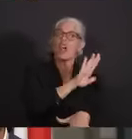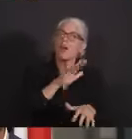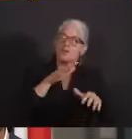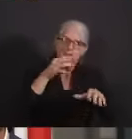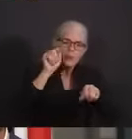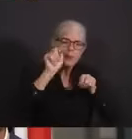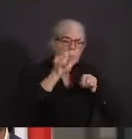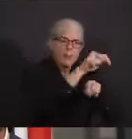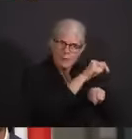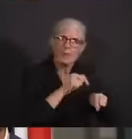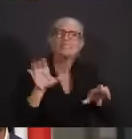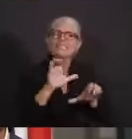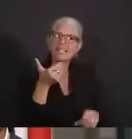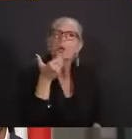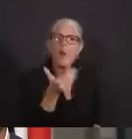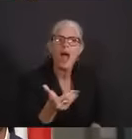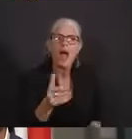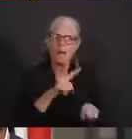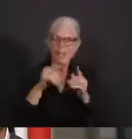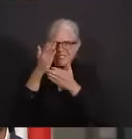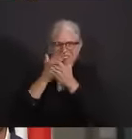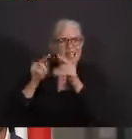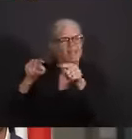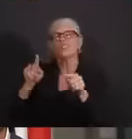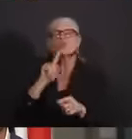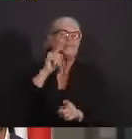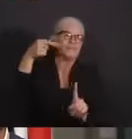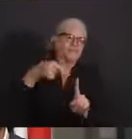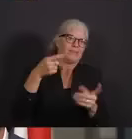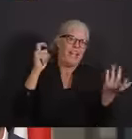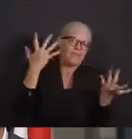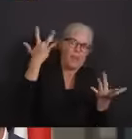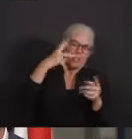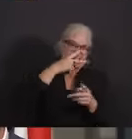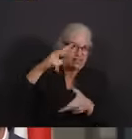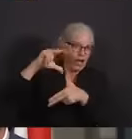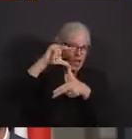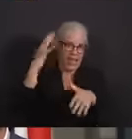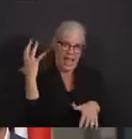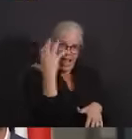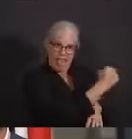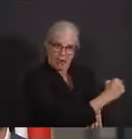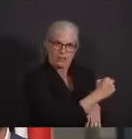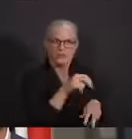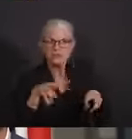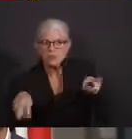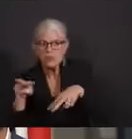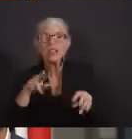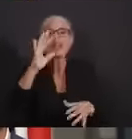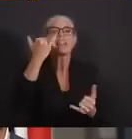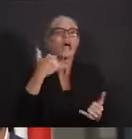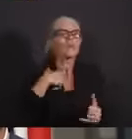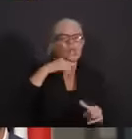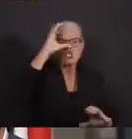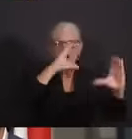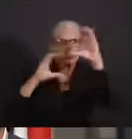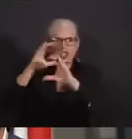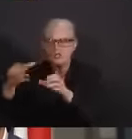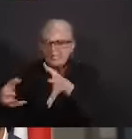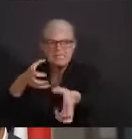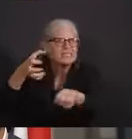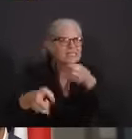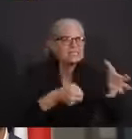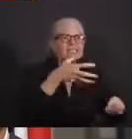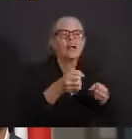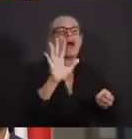So I think it remains to be seen with that. Now, in terms of the search and rescue personnel, I'd like nothing better than